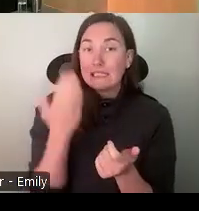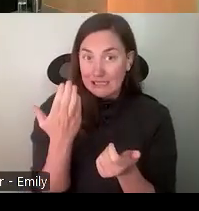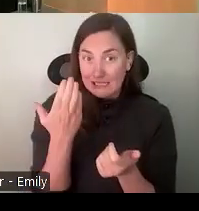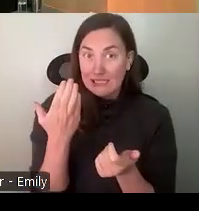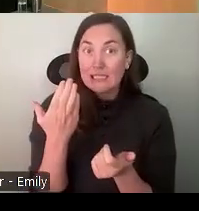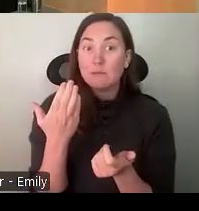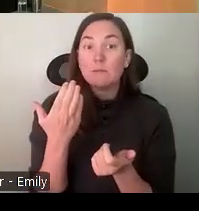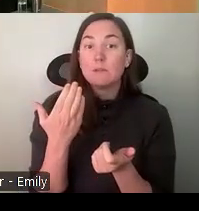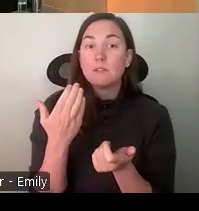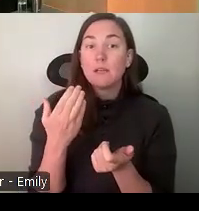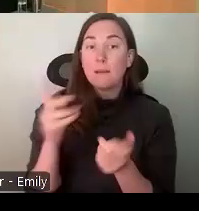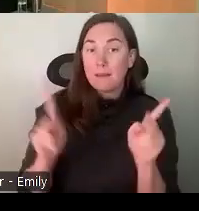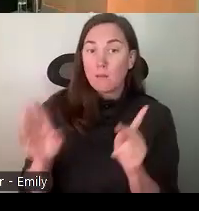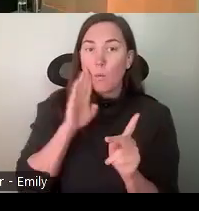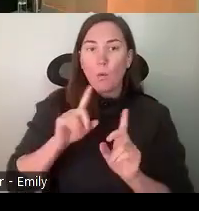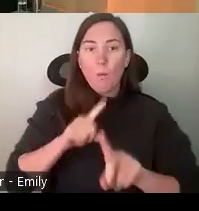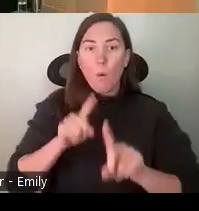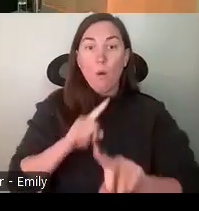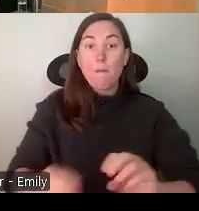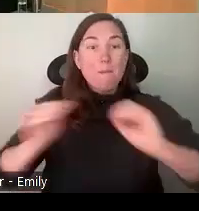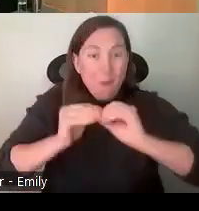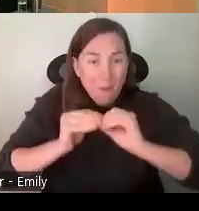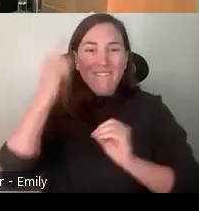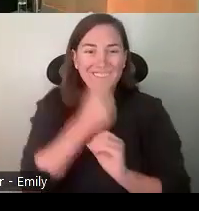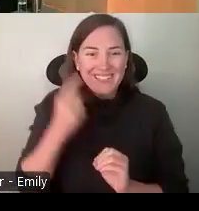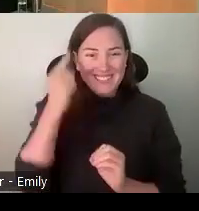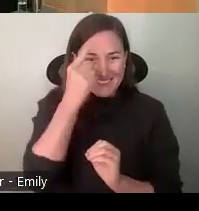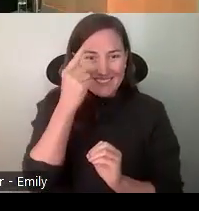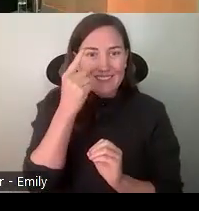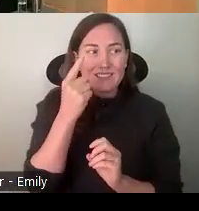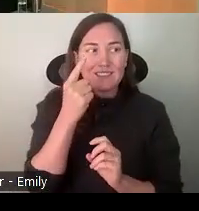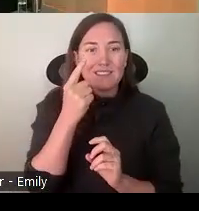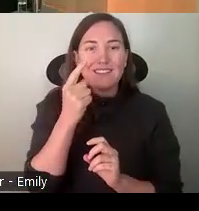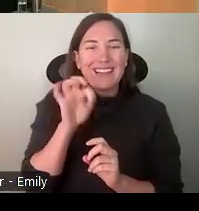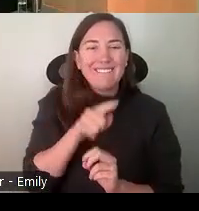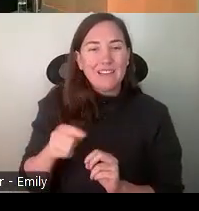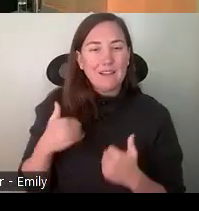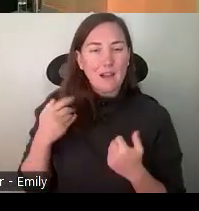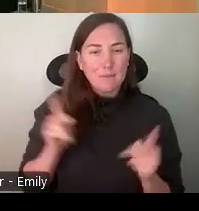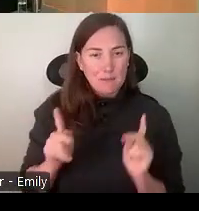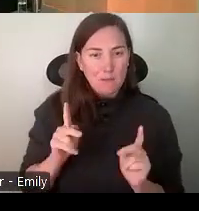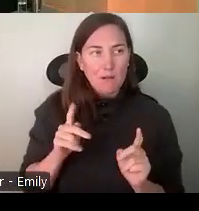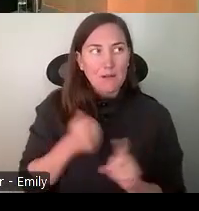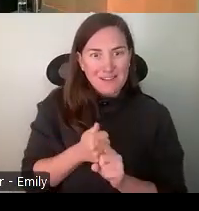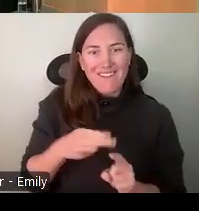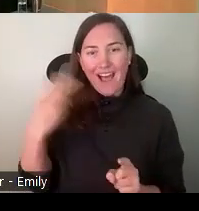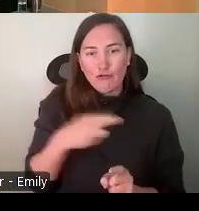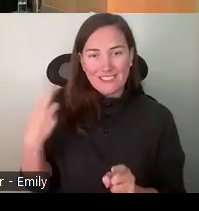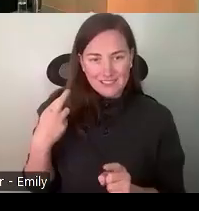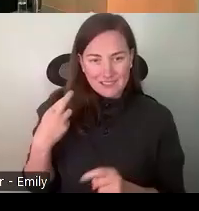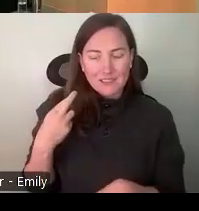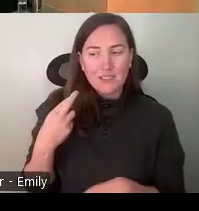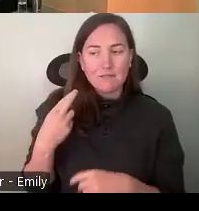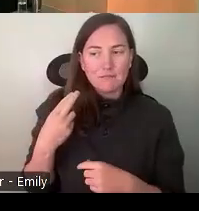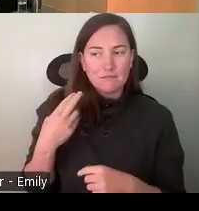to report more faces among young people at clinical high risk. So we wondered